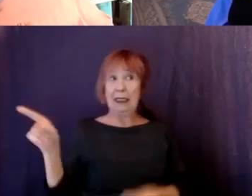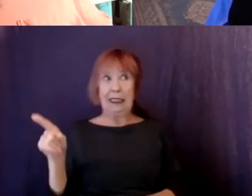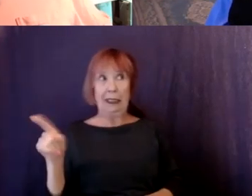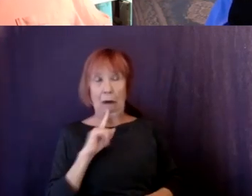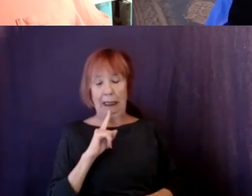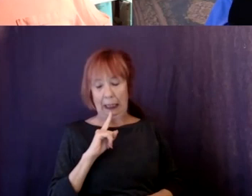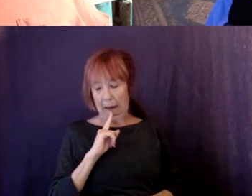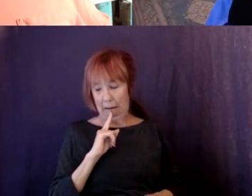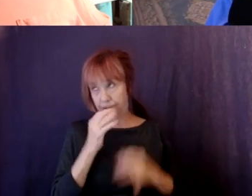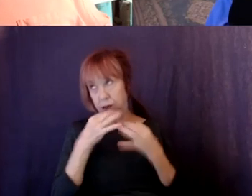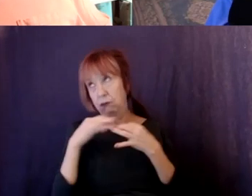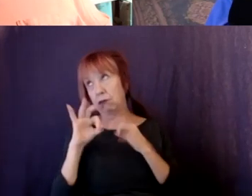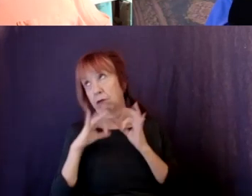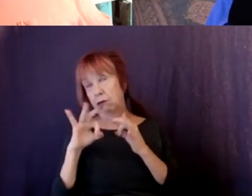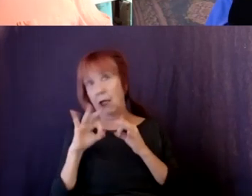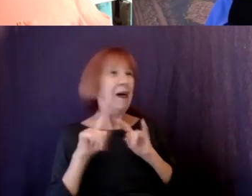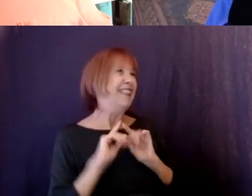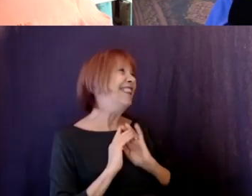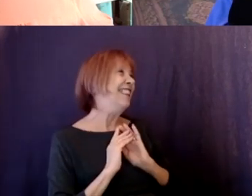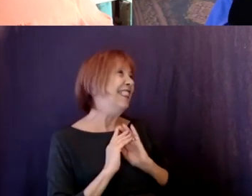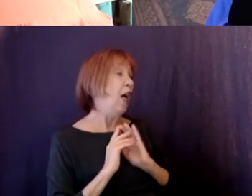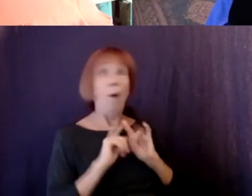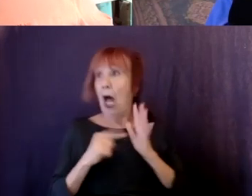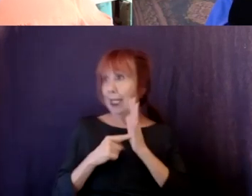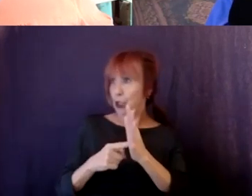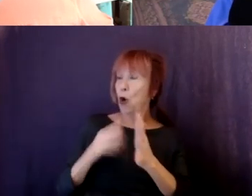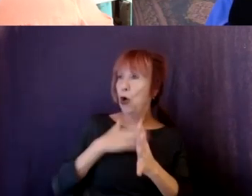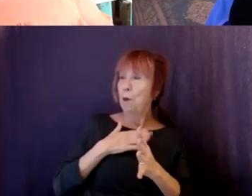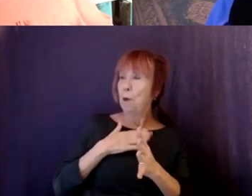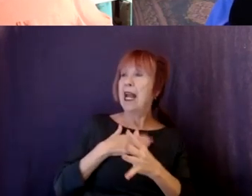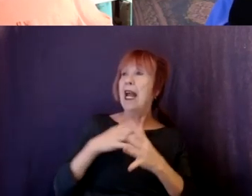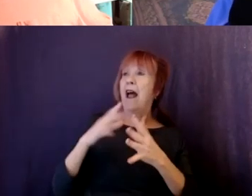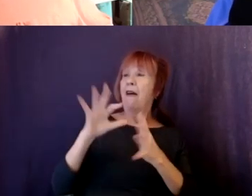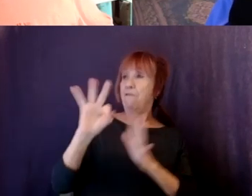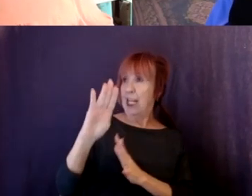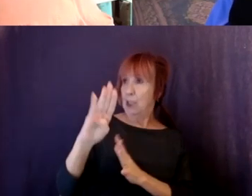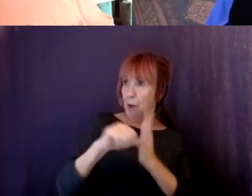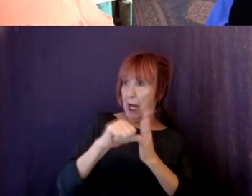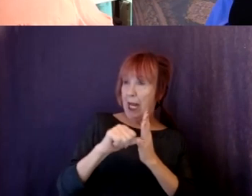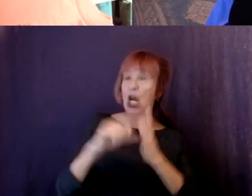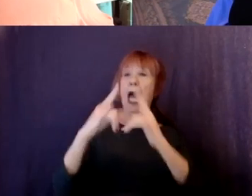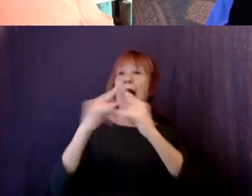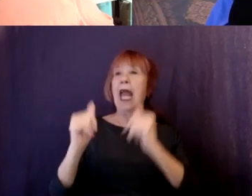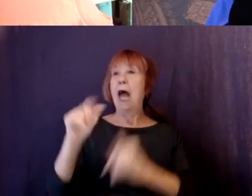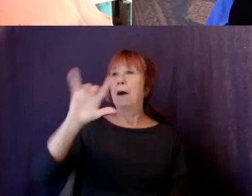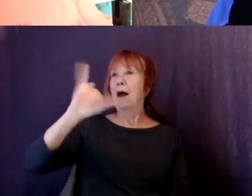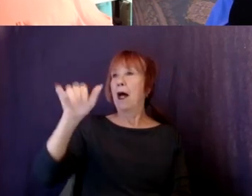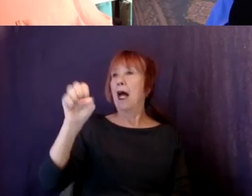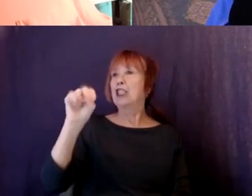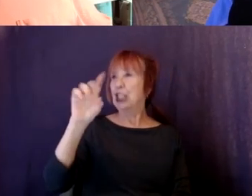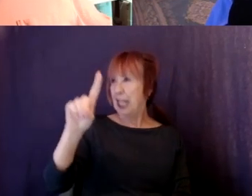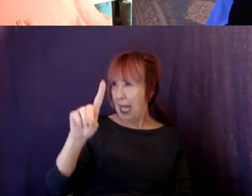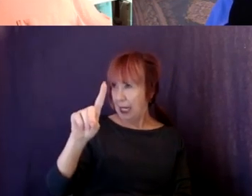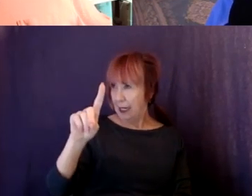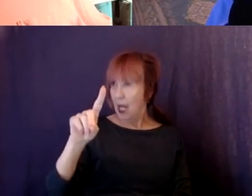but I showed her the Facebook page from Camp Jeanette. Yeah. That people have been putting photographs in for years. And